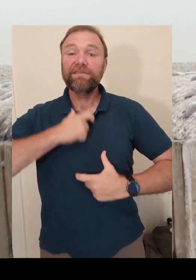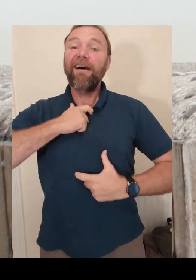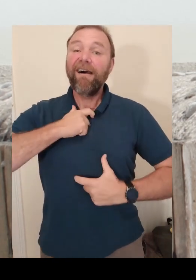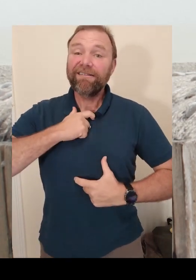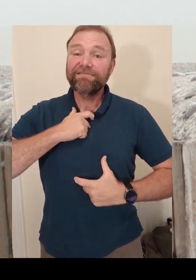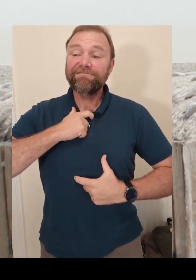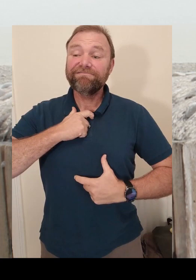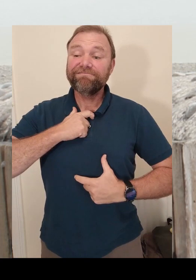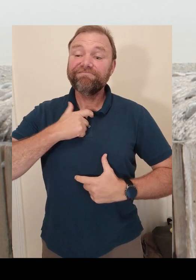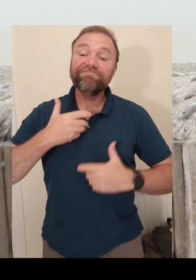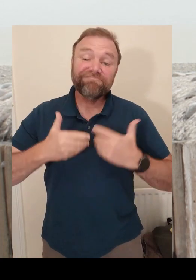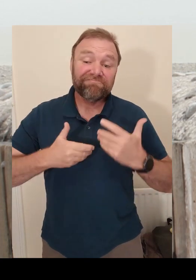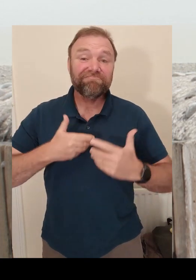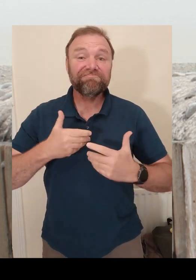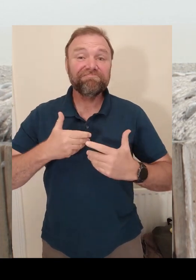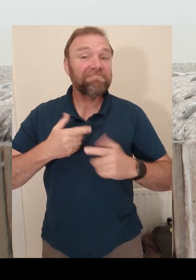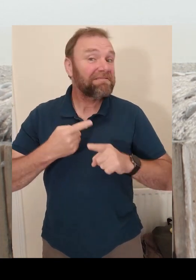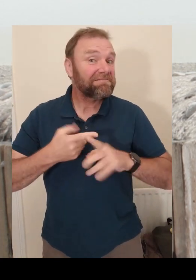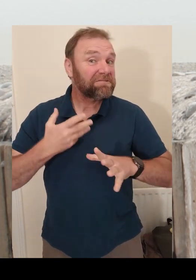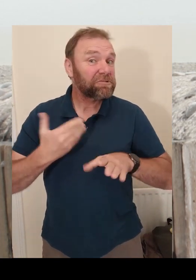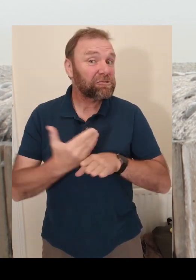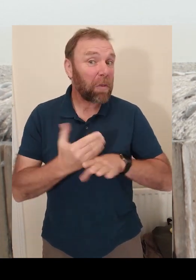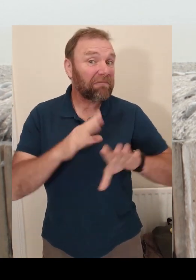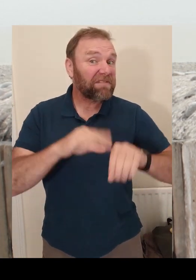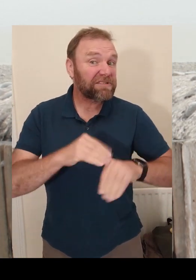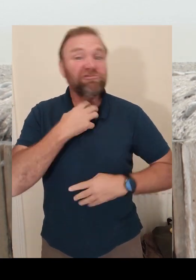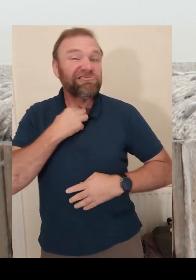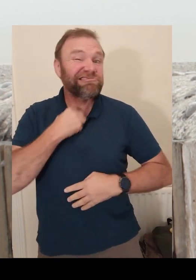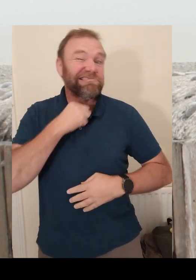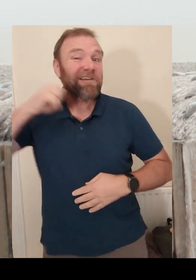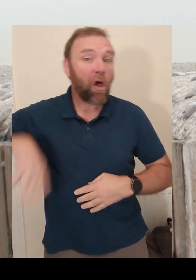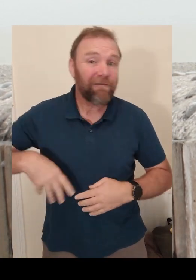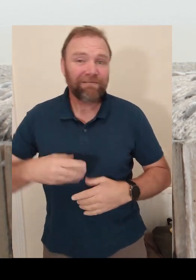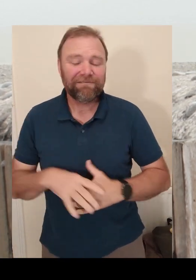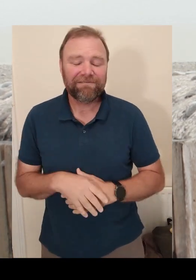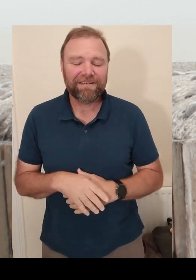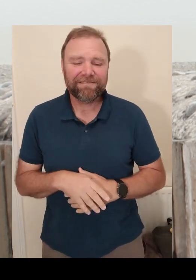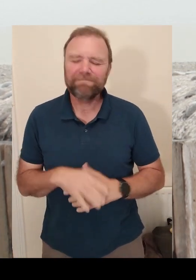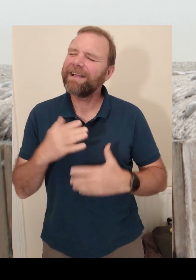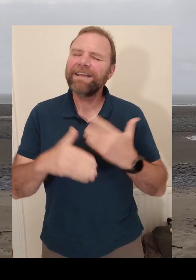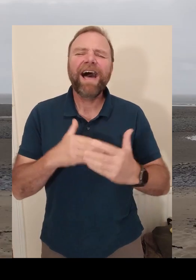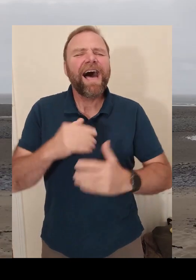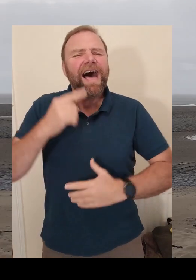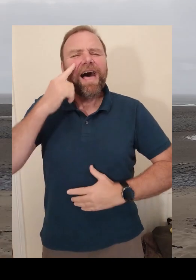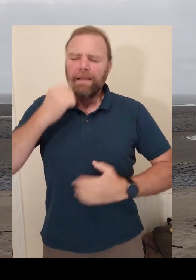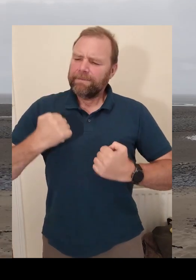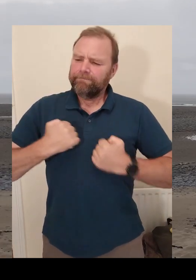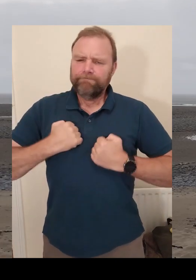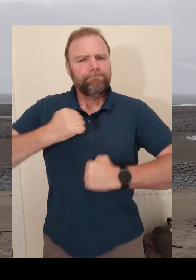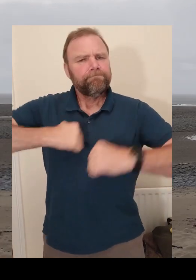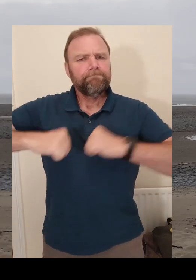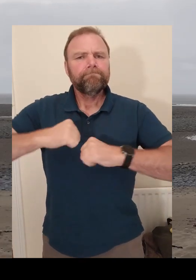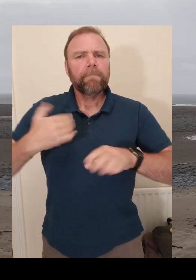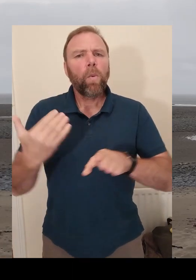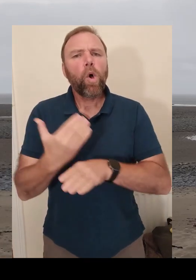day I'm in a suit and tie, and as soon as the job finishes the tie comes off. I think